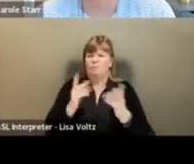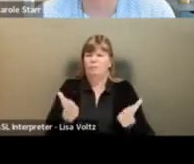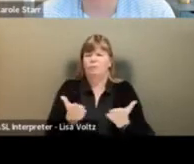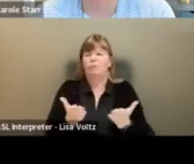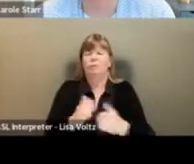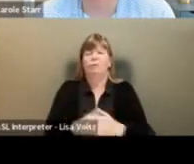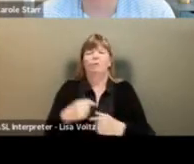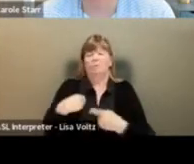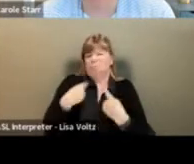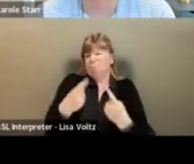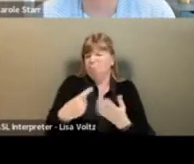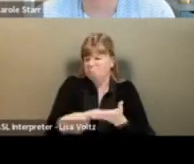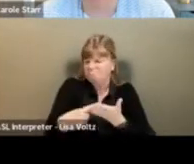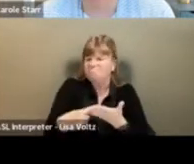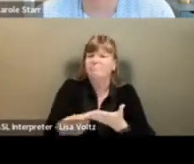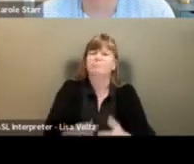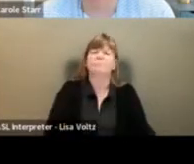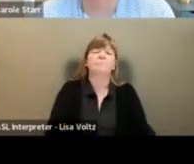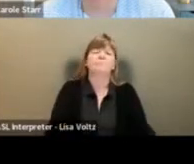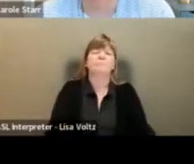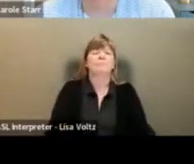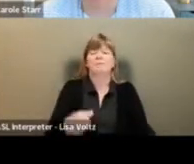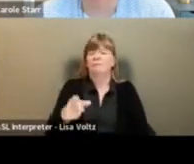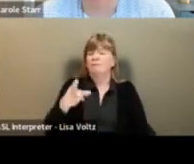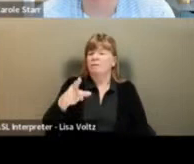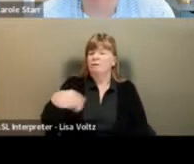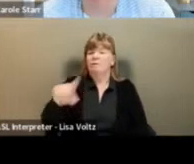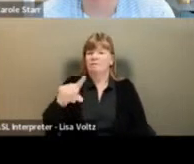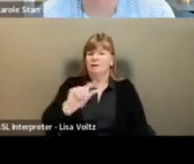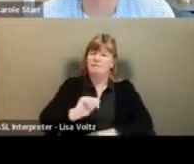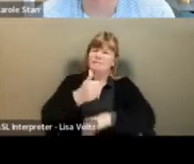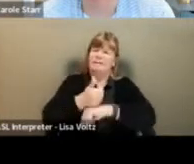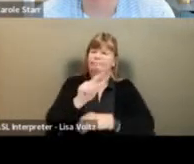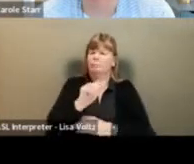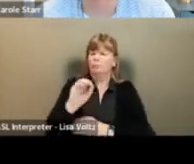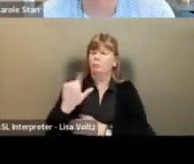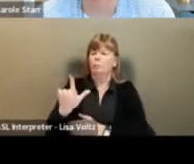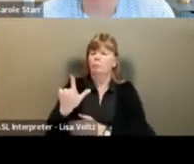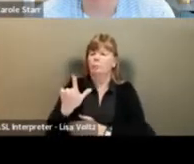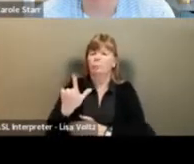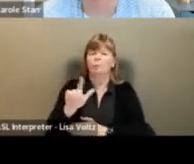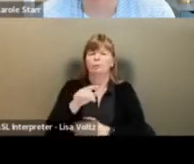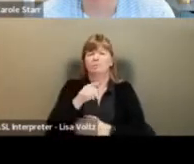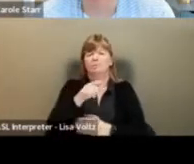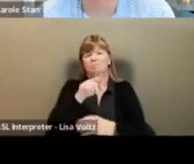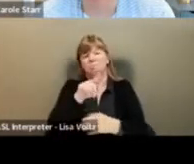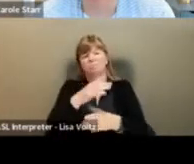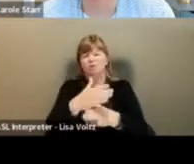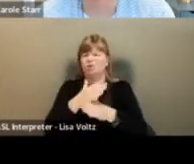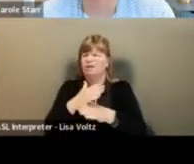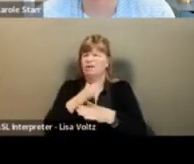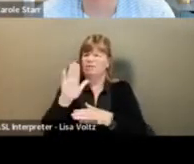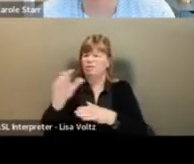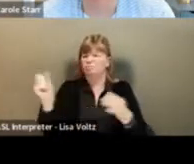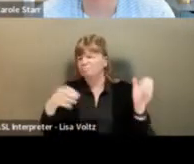we've been talking. And they have created a tool that shares some of those pieces of